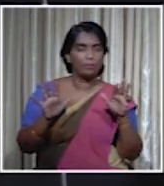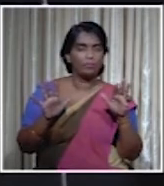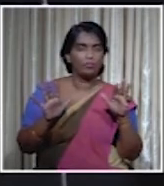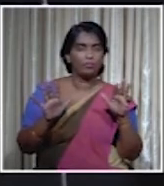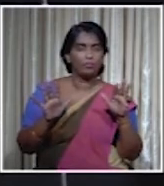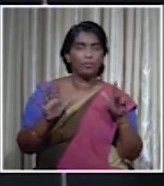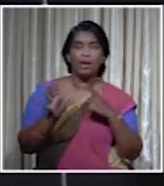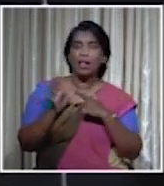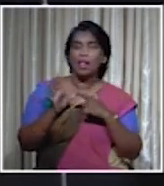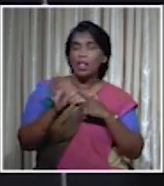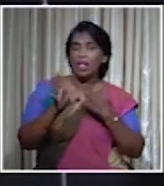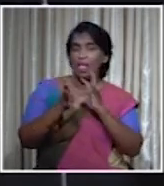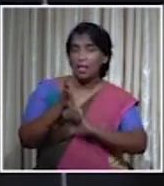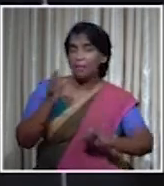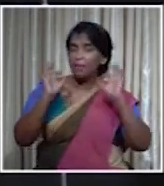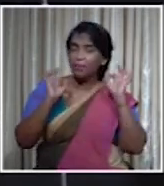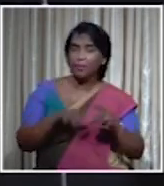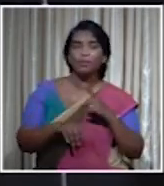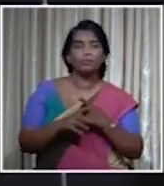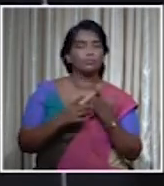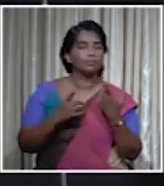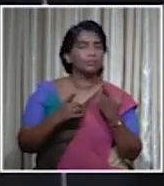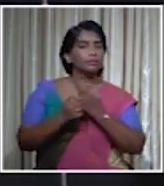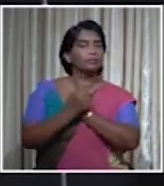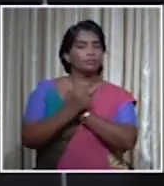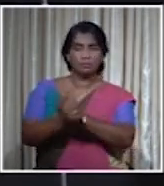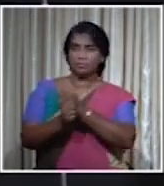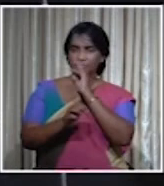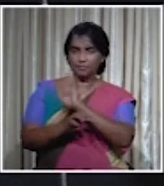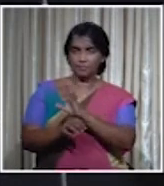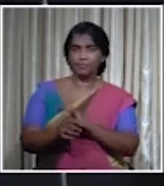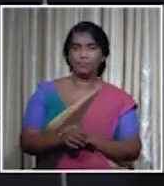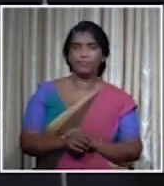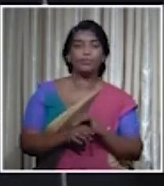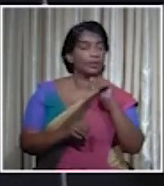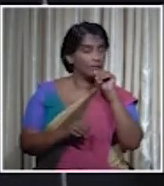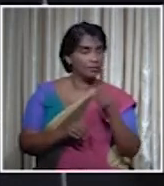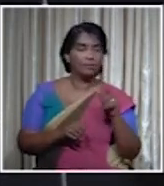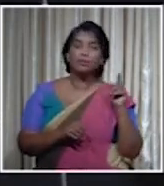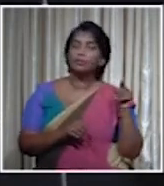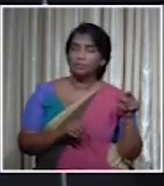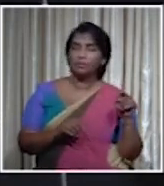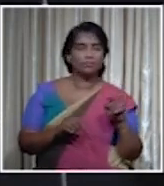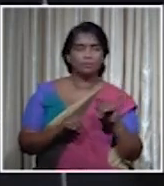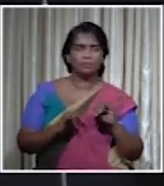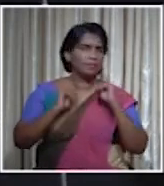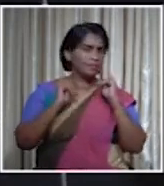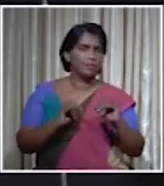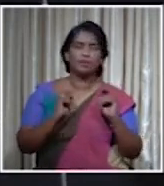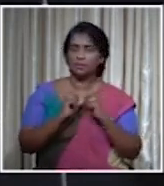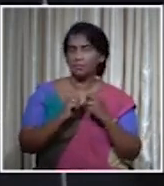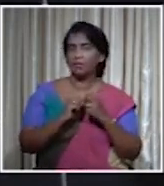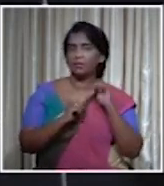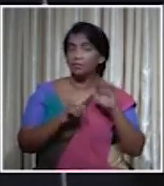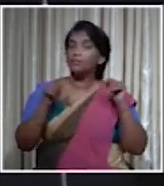without any bail in custody. And this is a very, very serious matter. I'm sure and the High Court judge has now summoned these members of